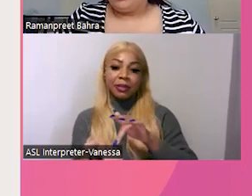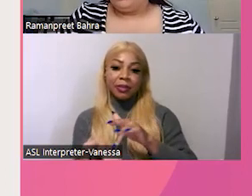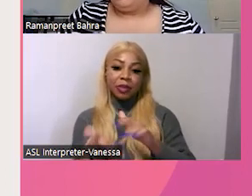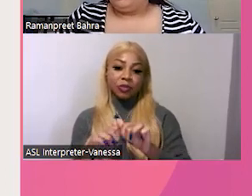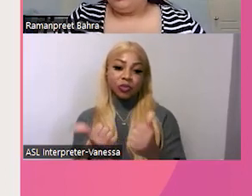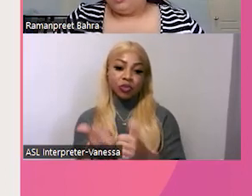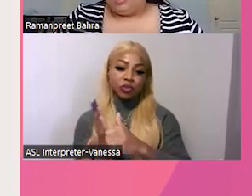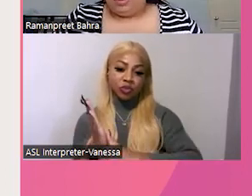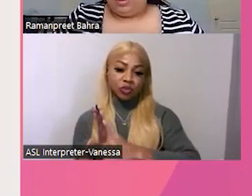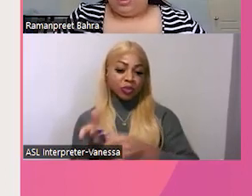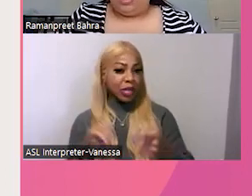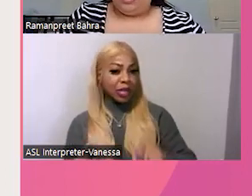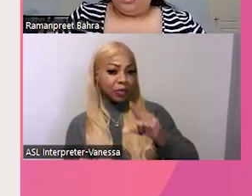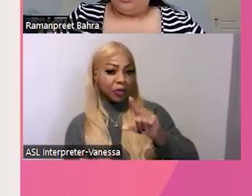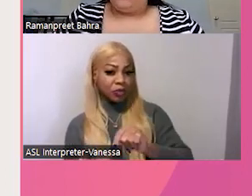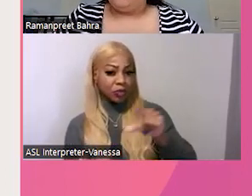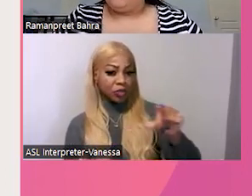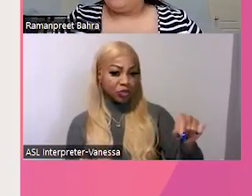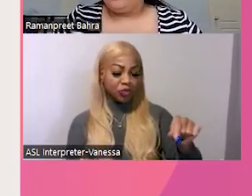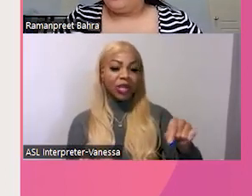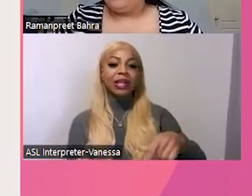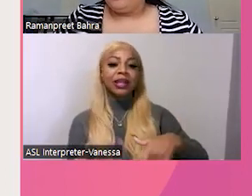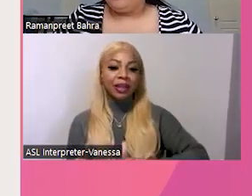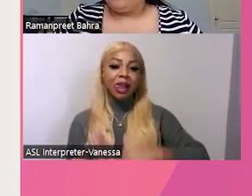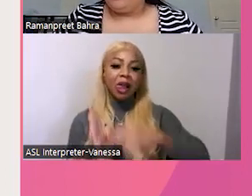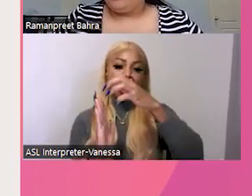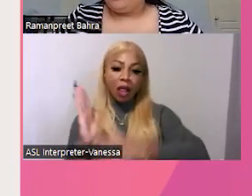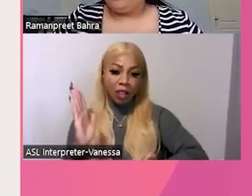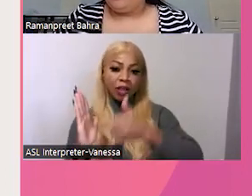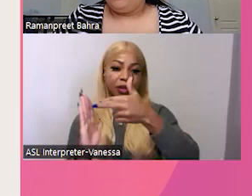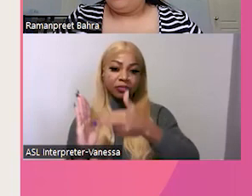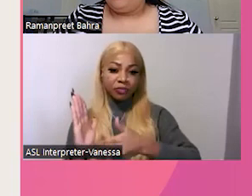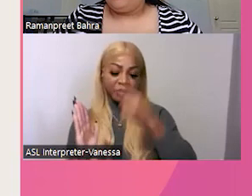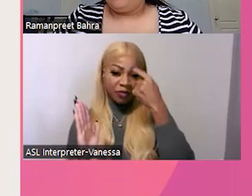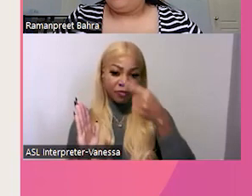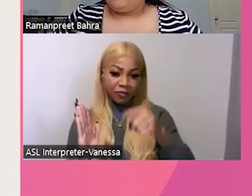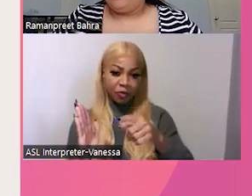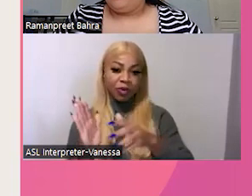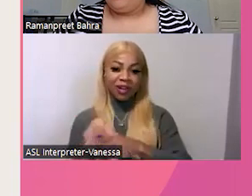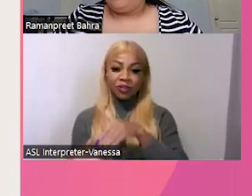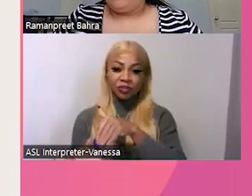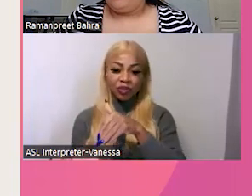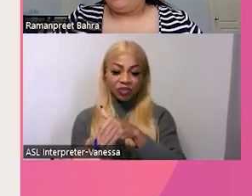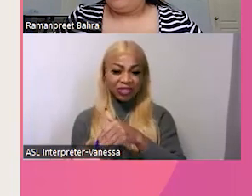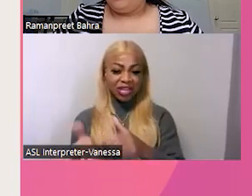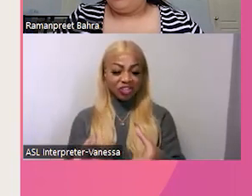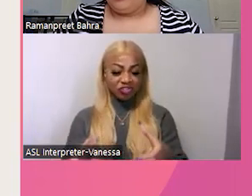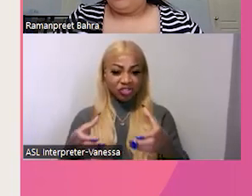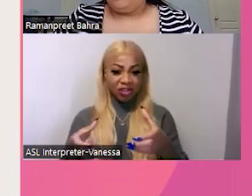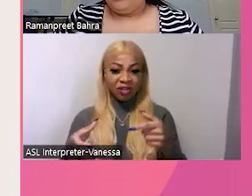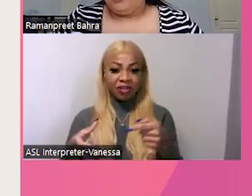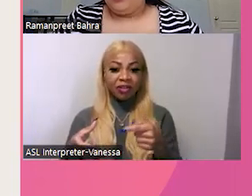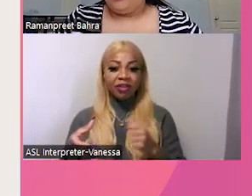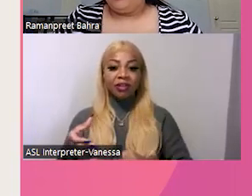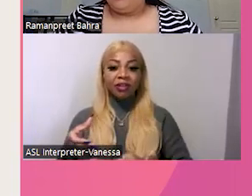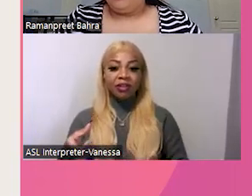in 2020 released guidelines for physicians, like a huge guideline book for